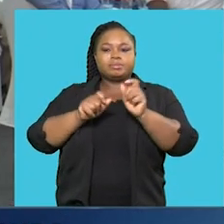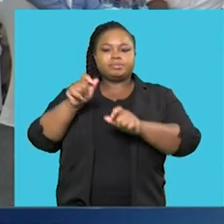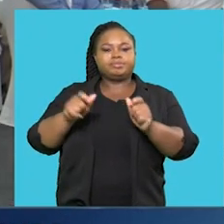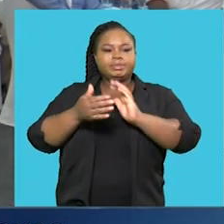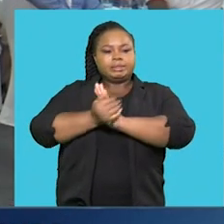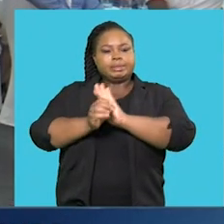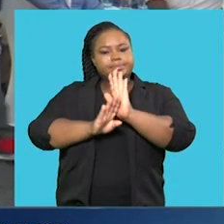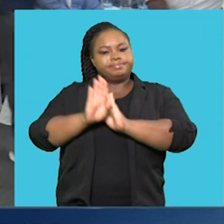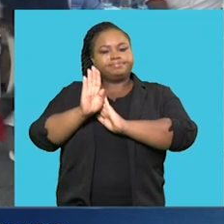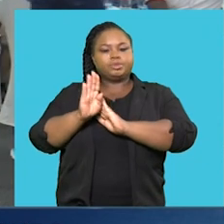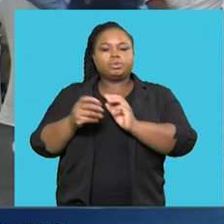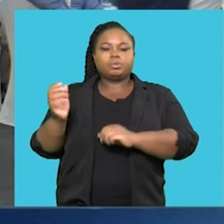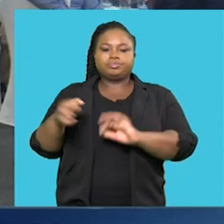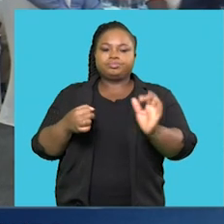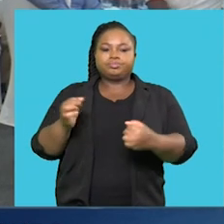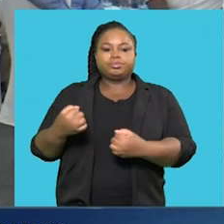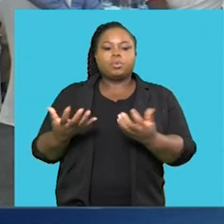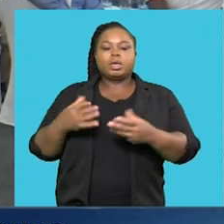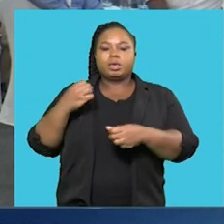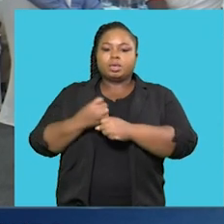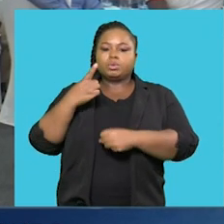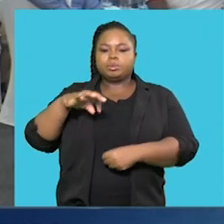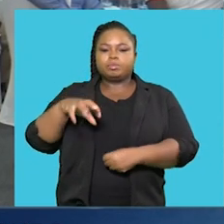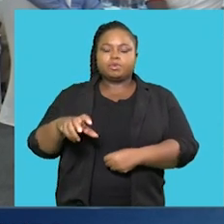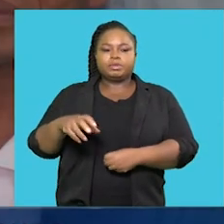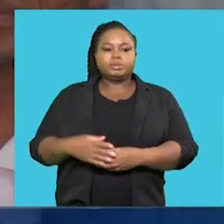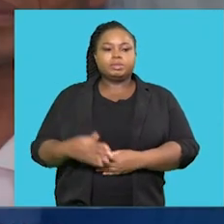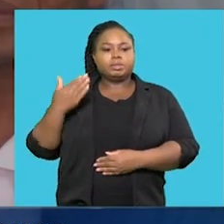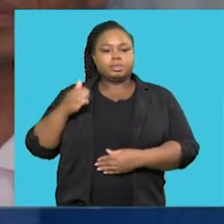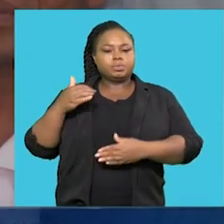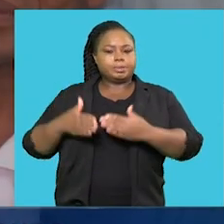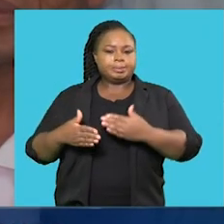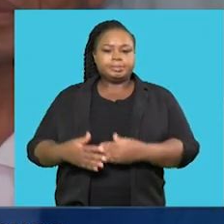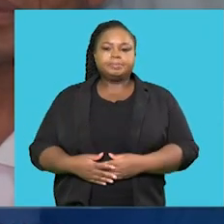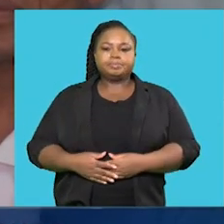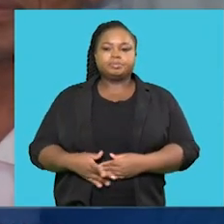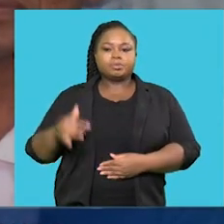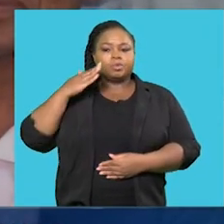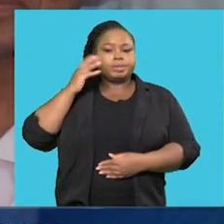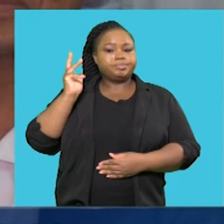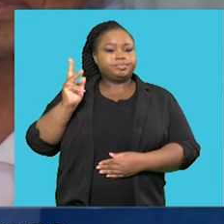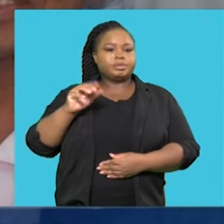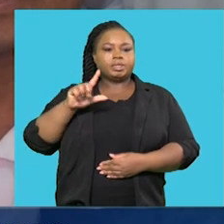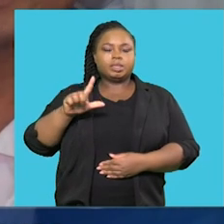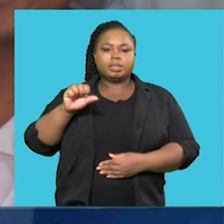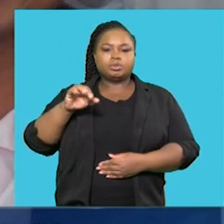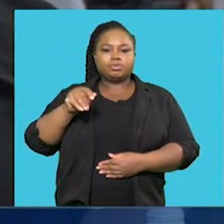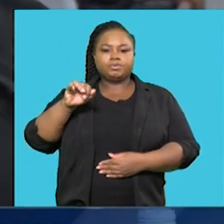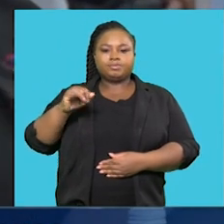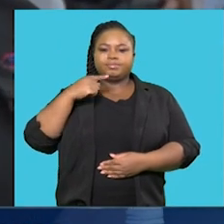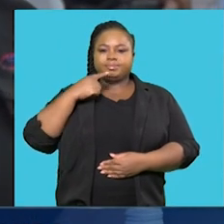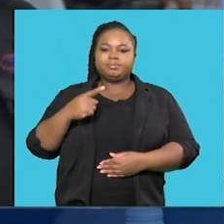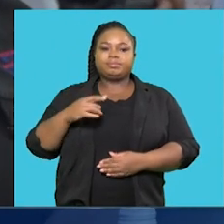lwezakhono namathuba engqesho kwiphondo lase Rhawutini ngempela veki. Kwintetho yakhe uLesufi ubalule